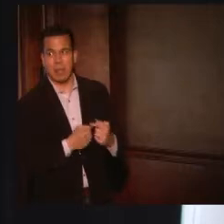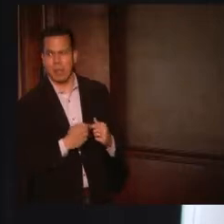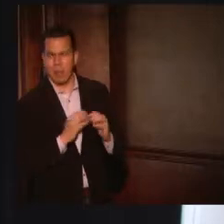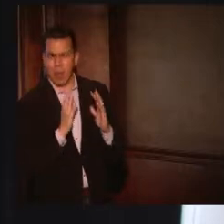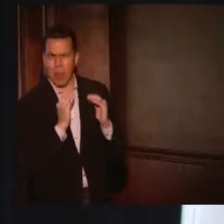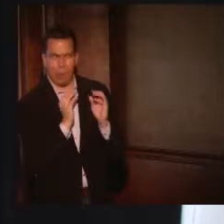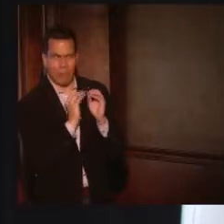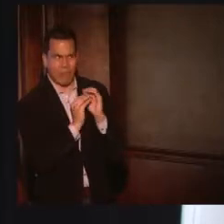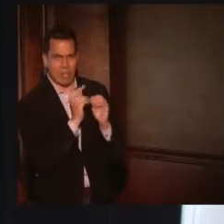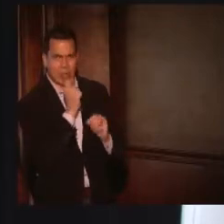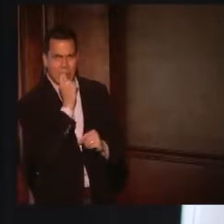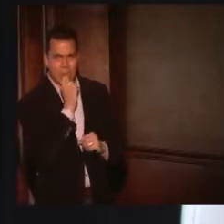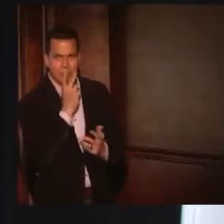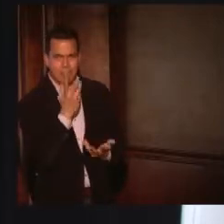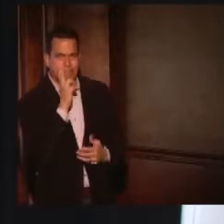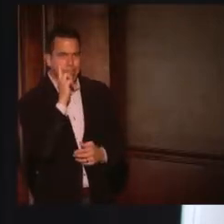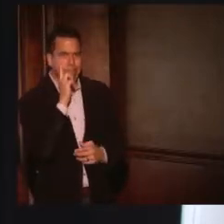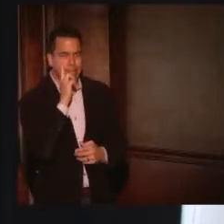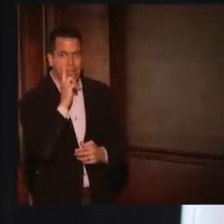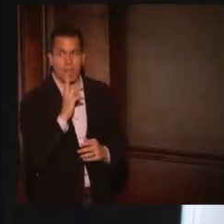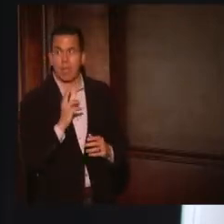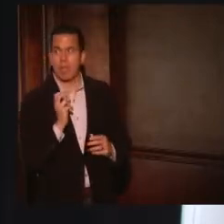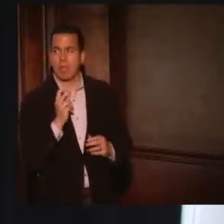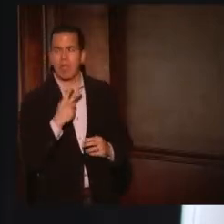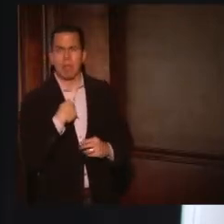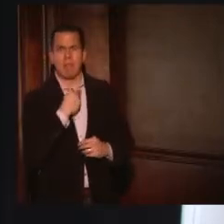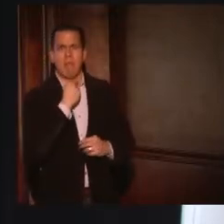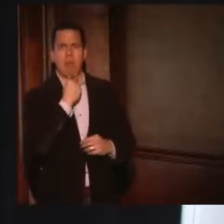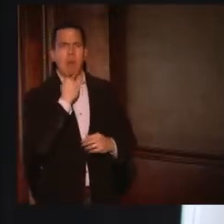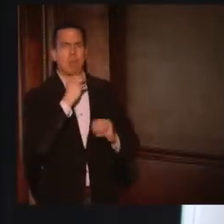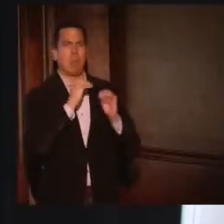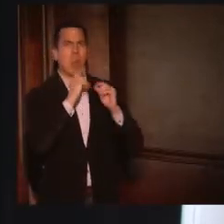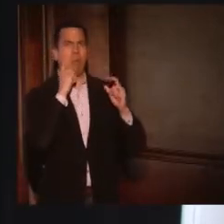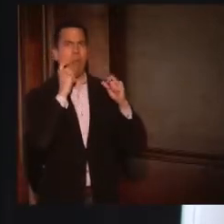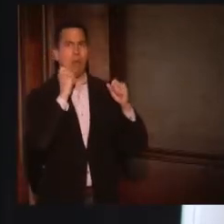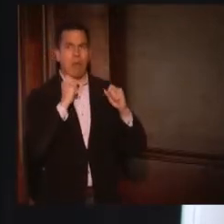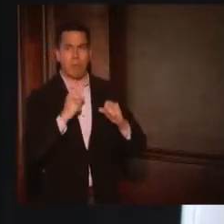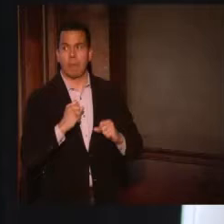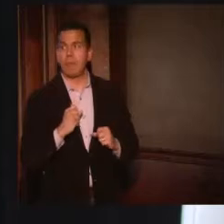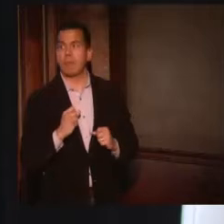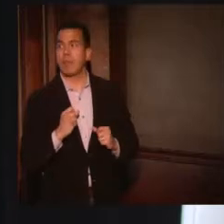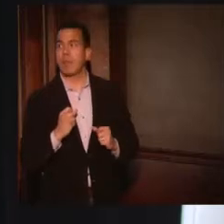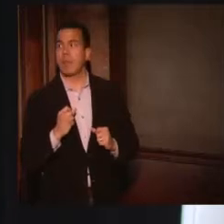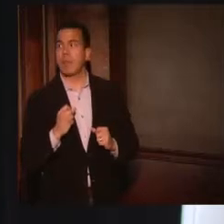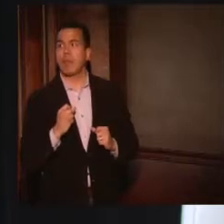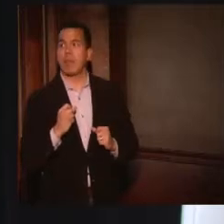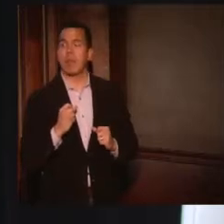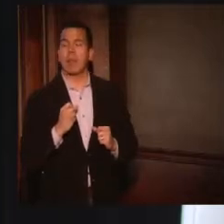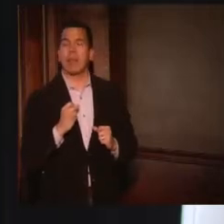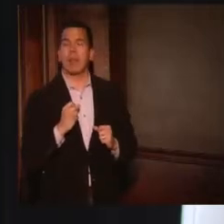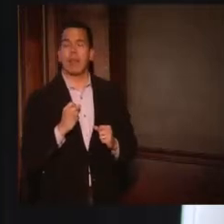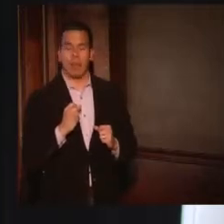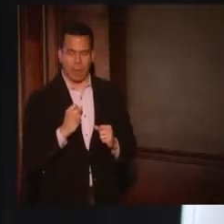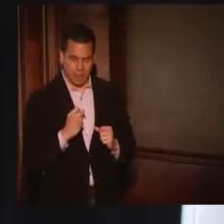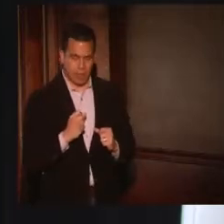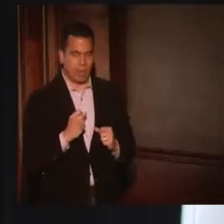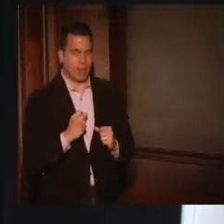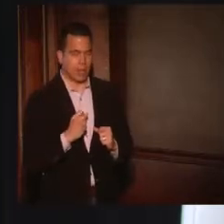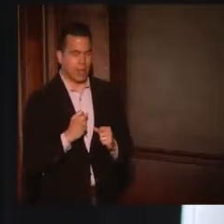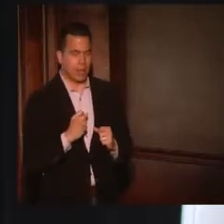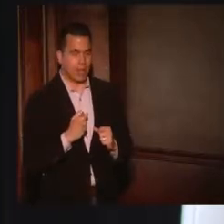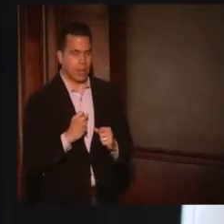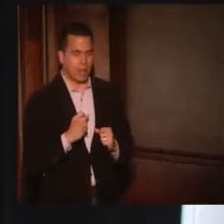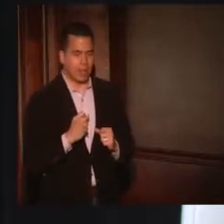We surprised you. So it's about, until the other guest comes in, let me say,